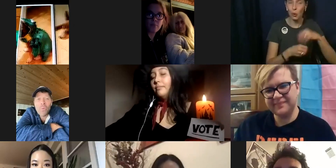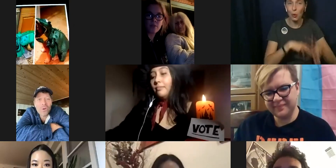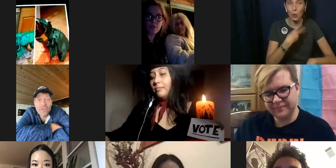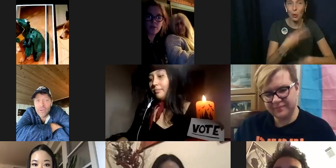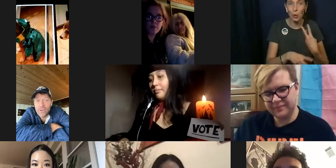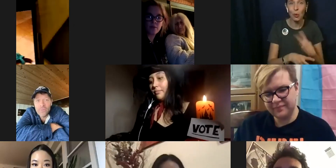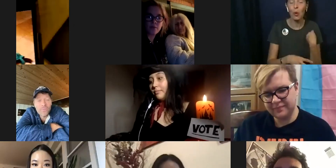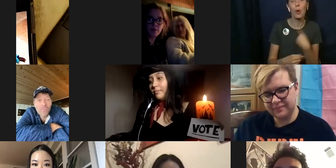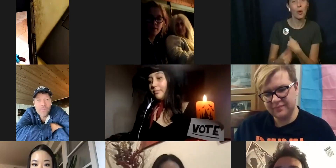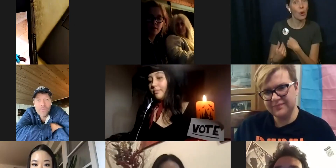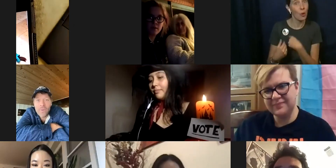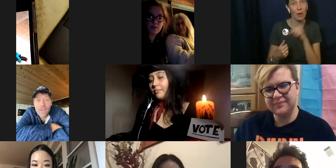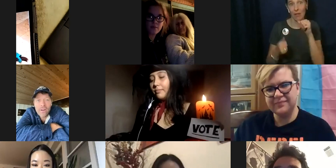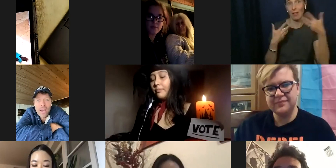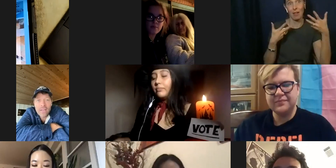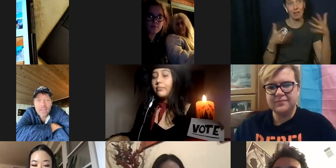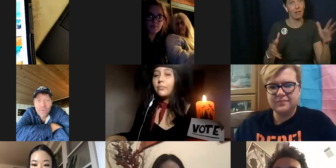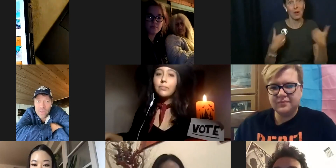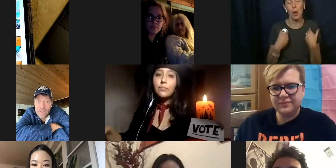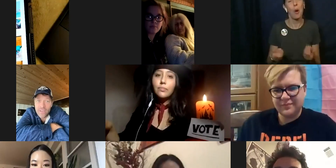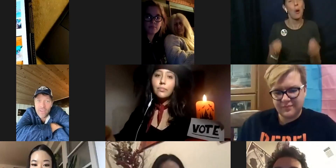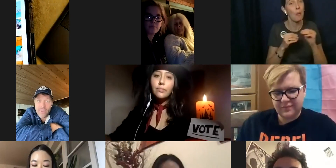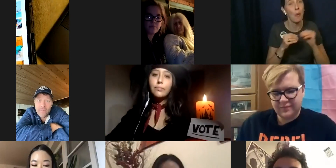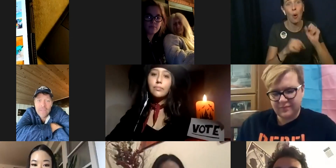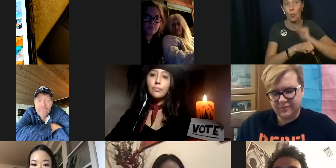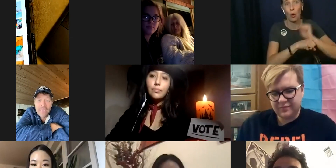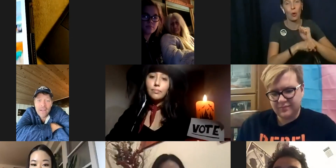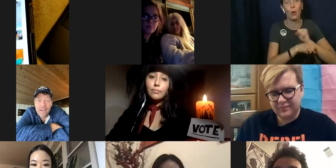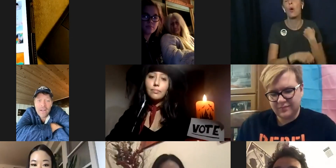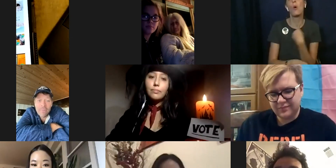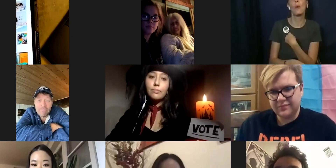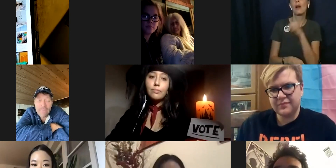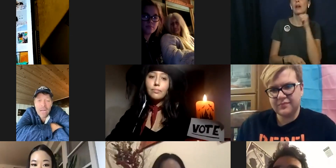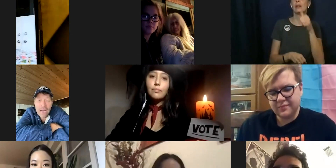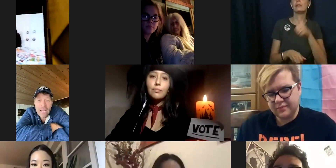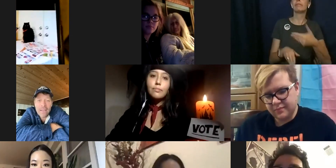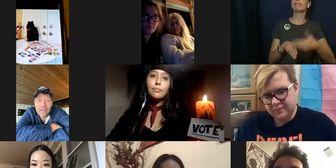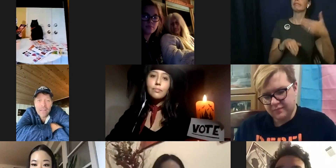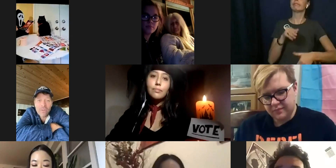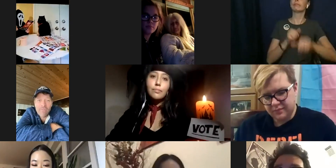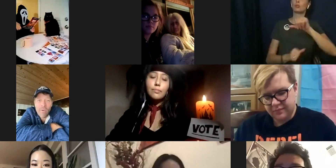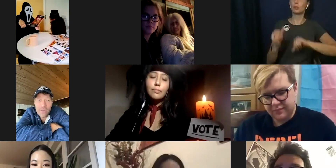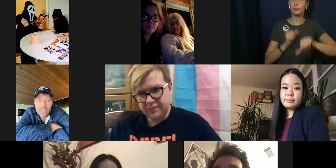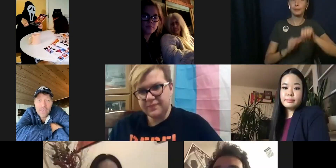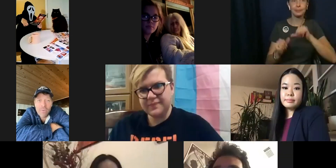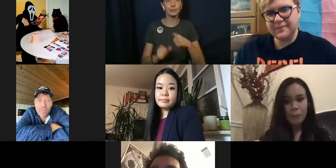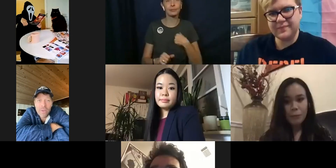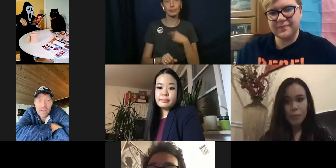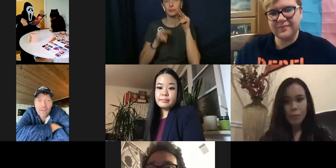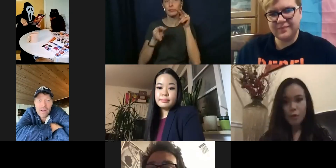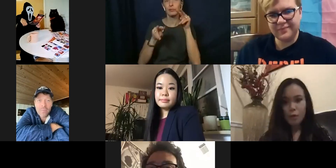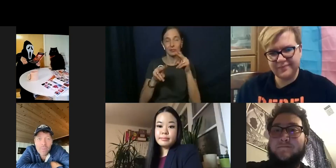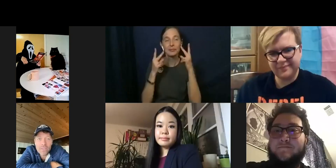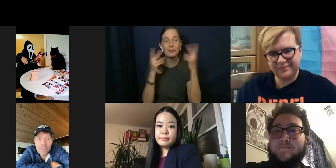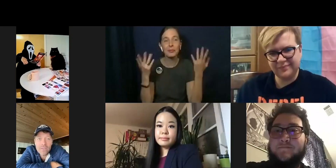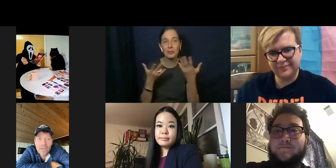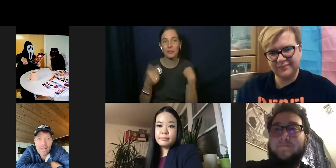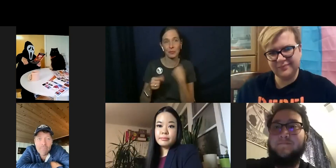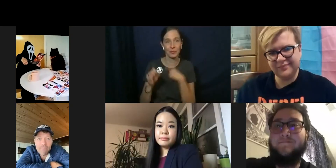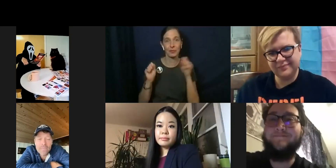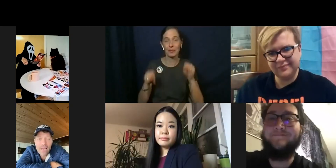for doing the Halloween Haunt. Well, we've had a it was an absolute pleasure. I'll tell you something. I work supporting